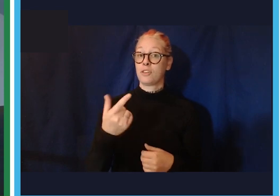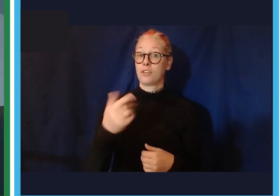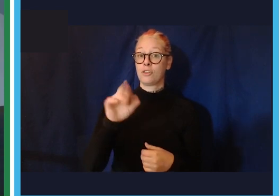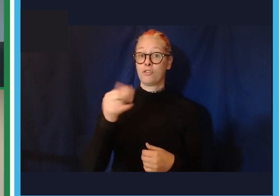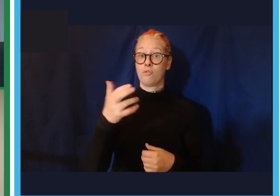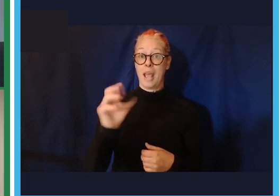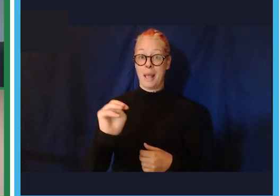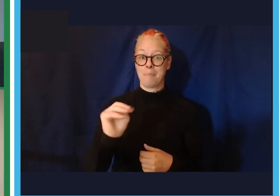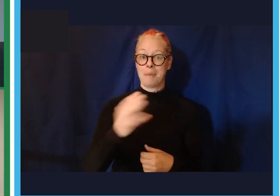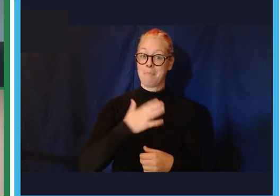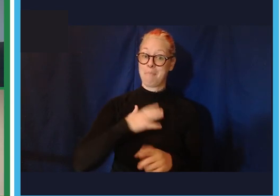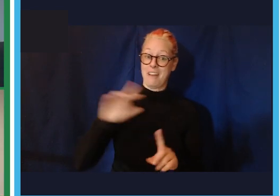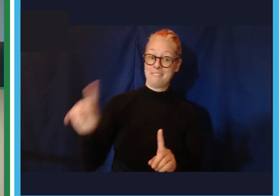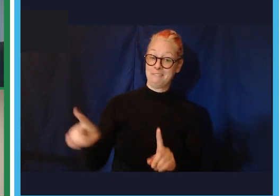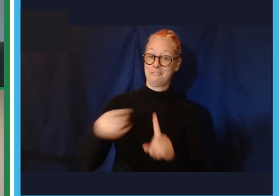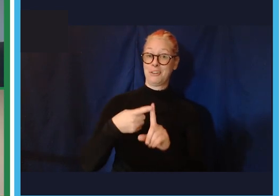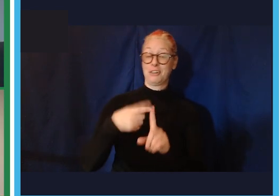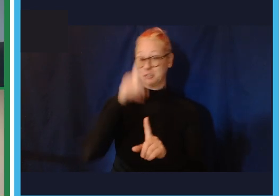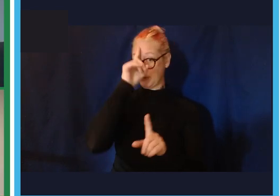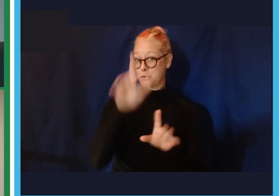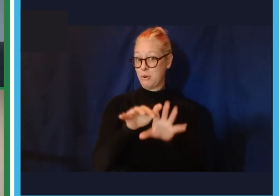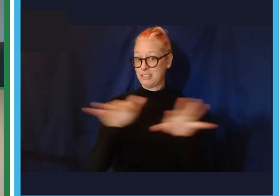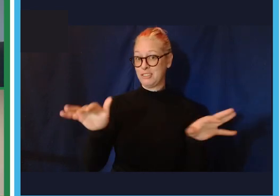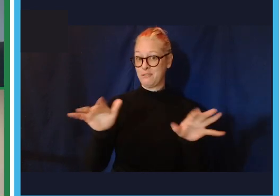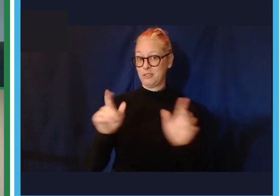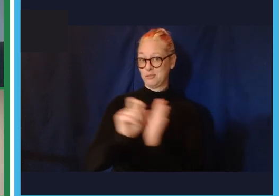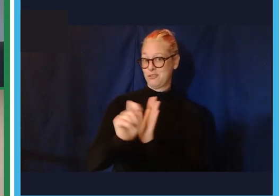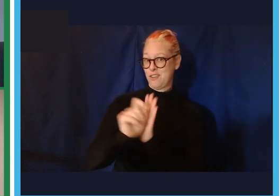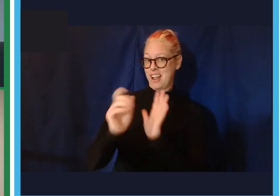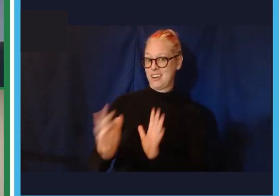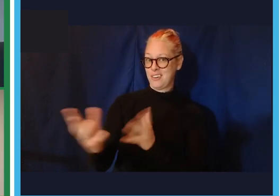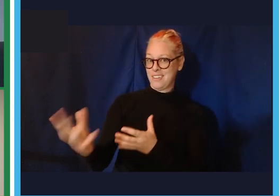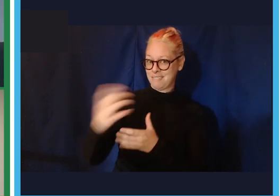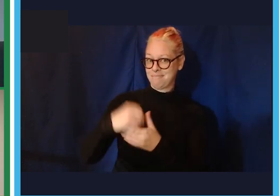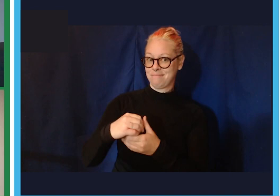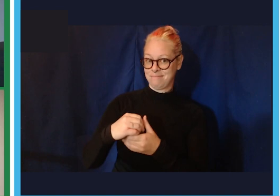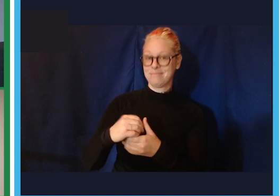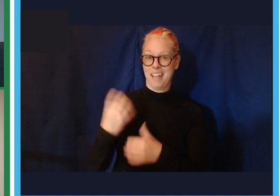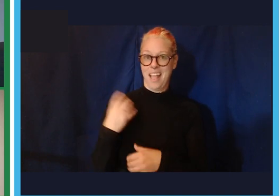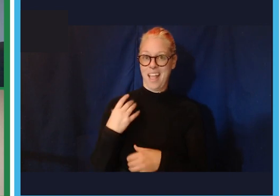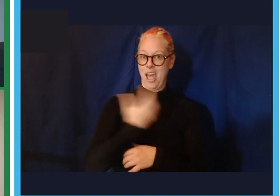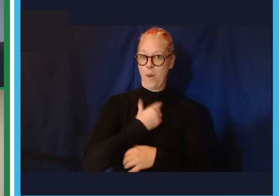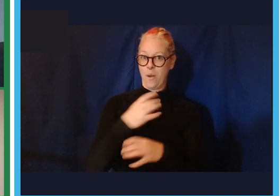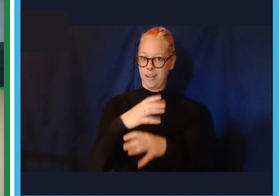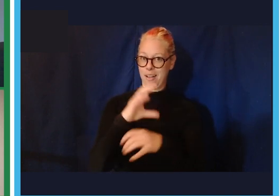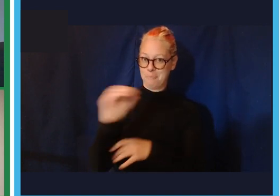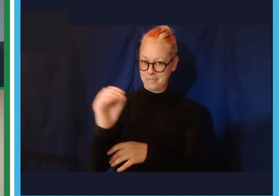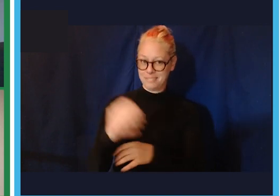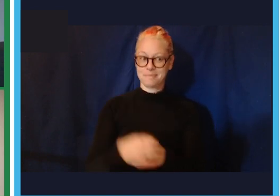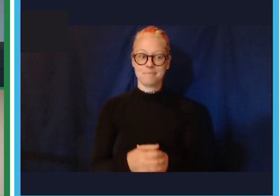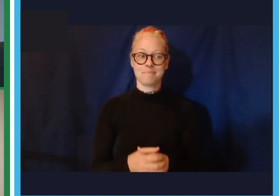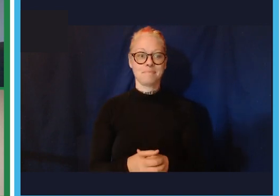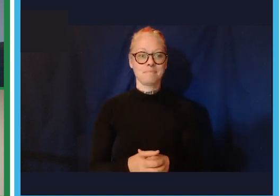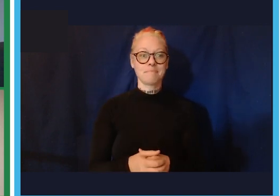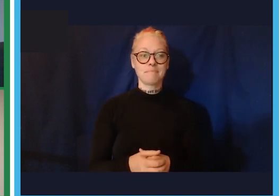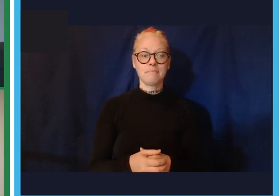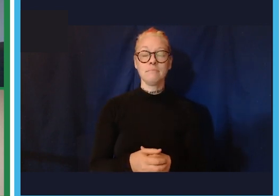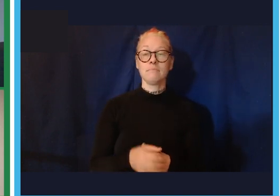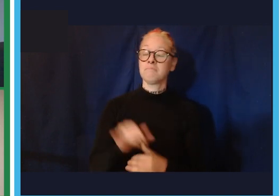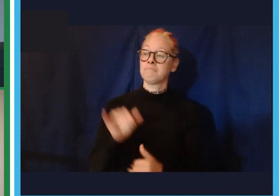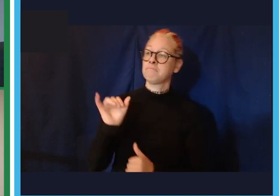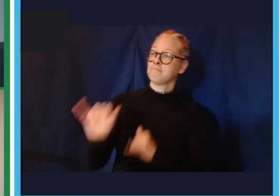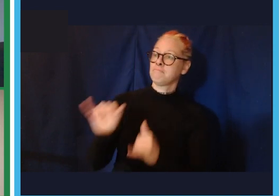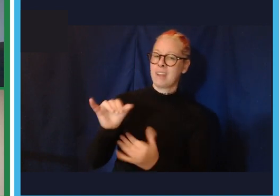is, you know, Graham was my first neurodiverse writer that I brought on